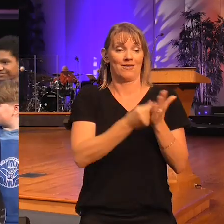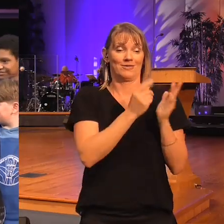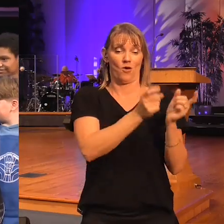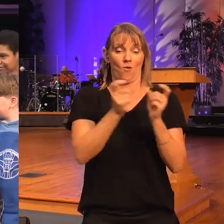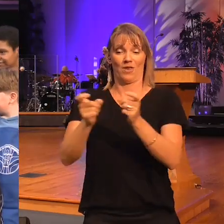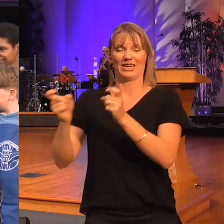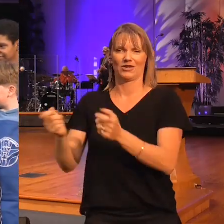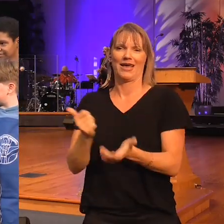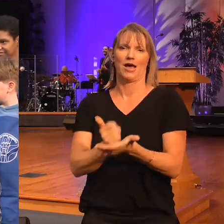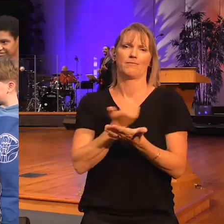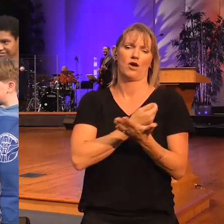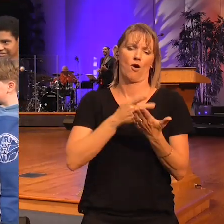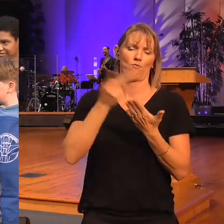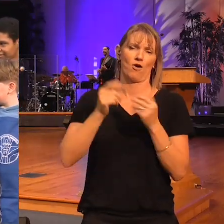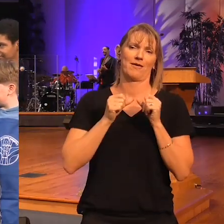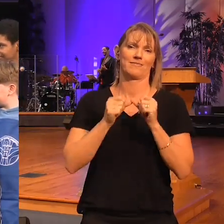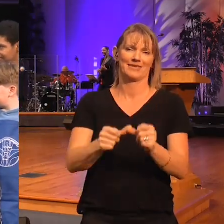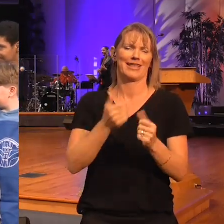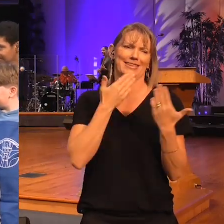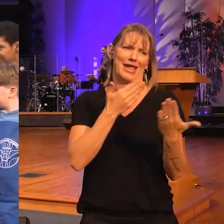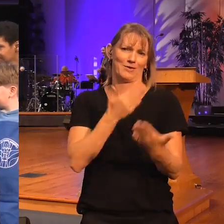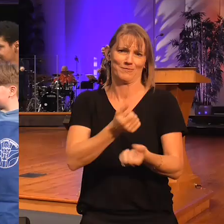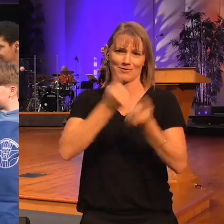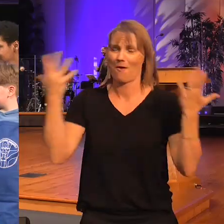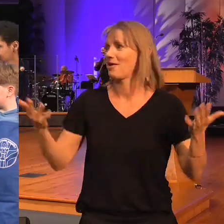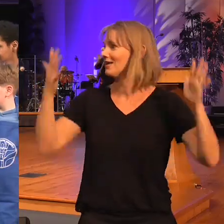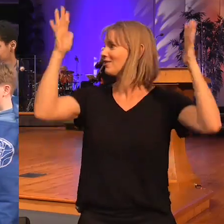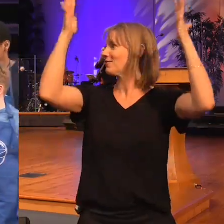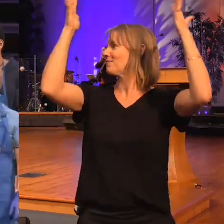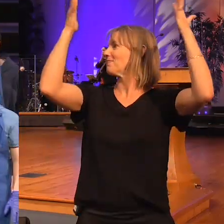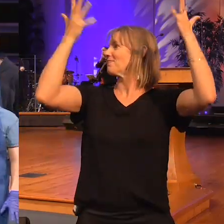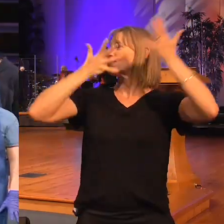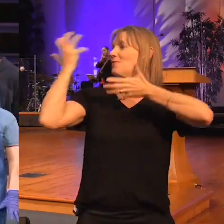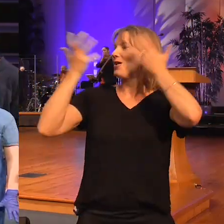donations are what keeps our programs going. So thank you so much.